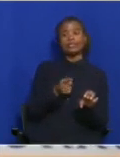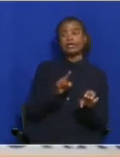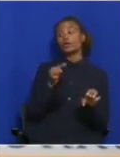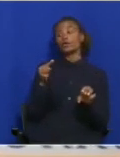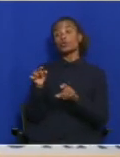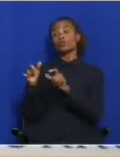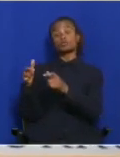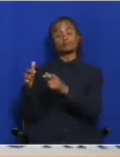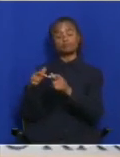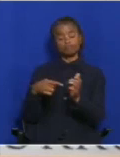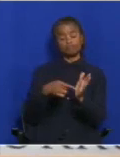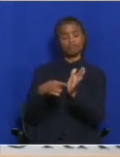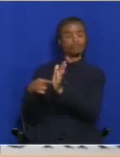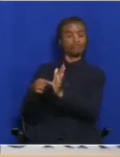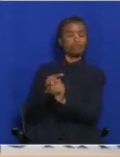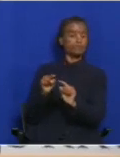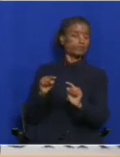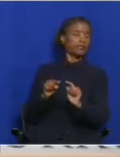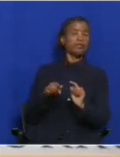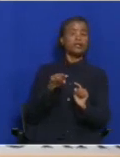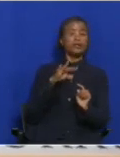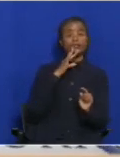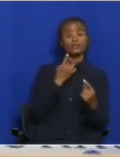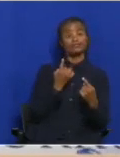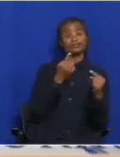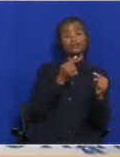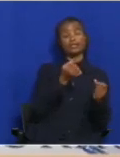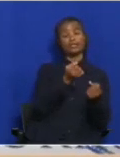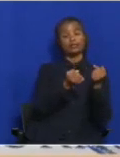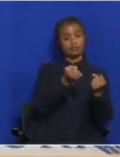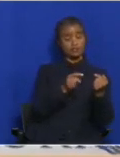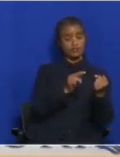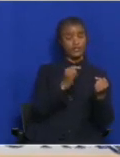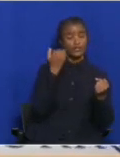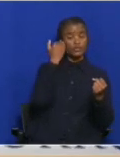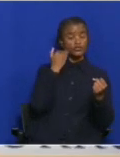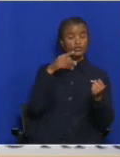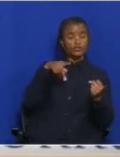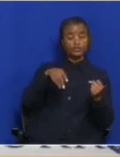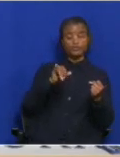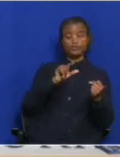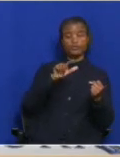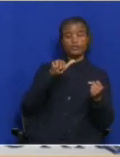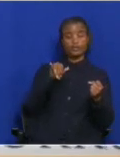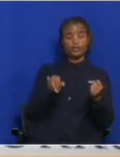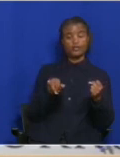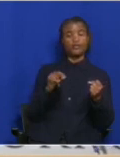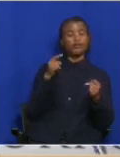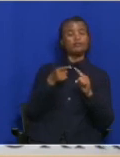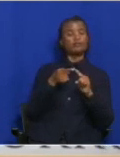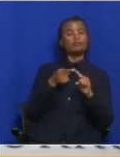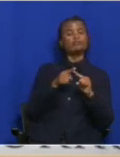originally in front of Judge Pillay, who might have acted with Judge in the Concourt, but is from the KZN division. There,